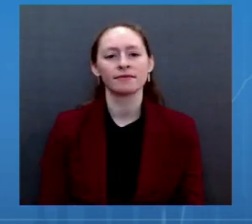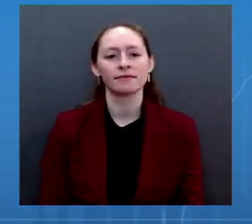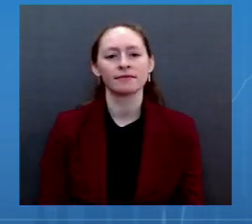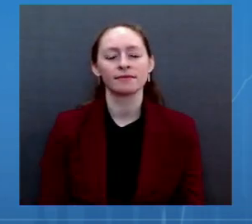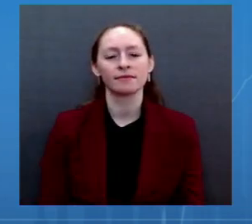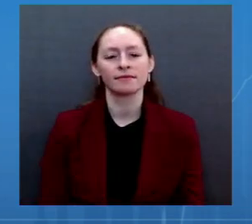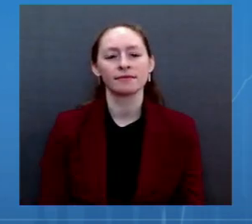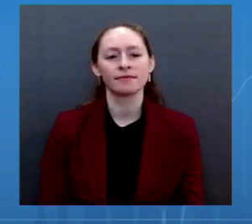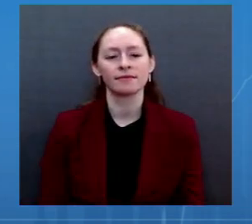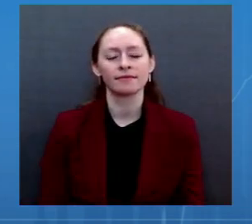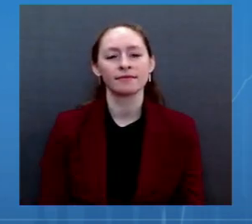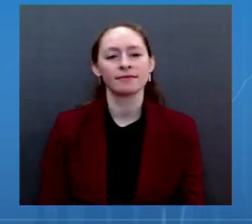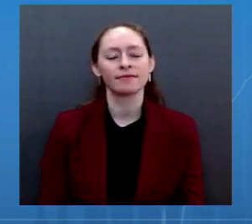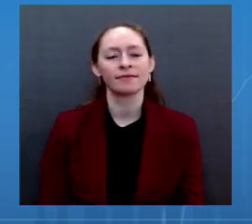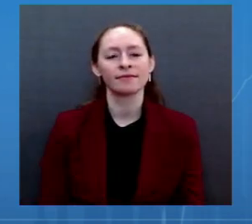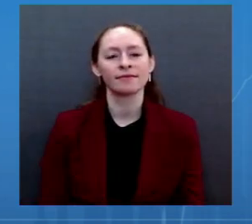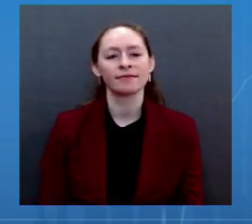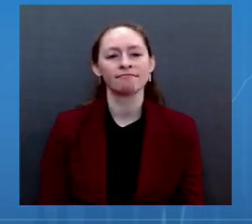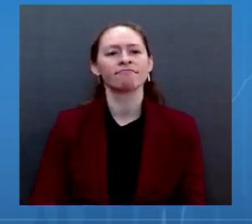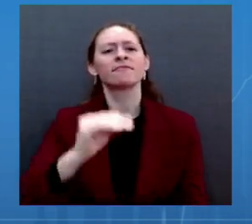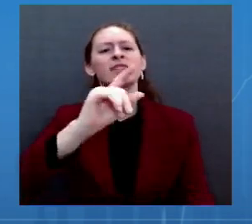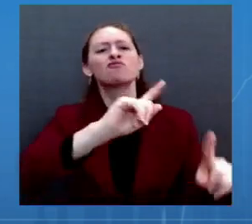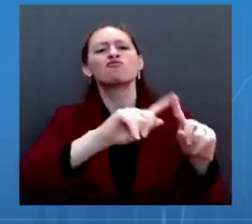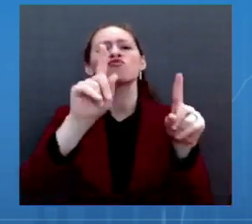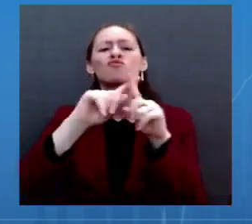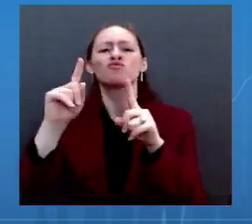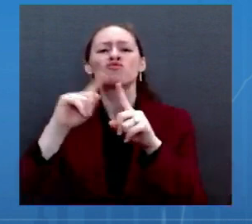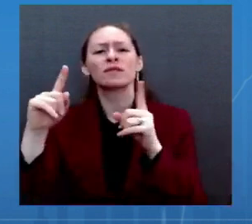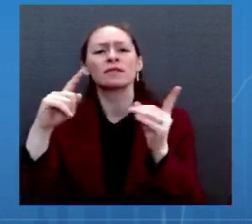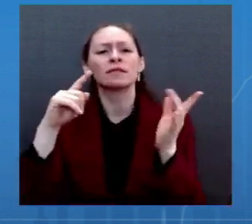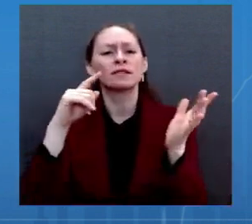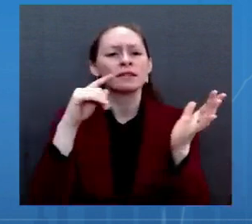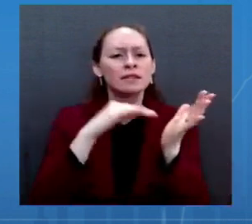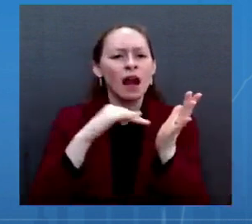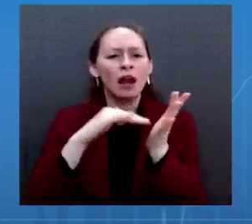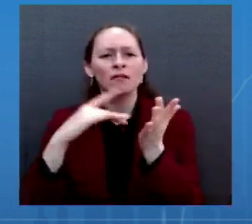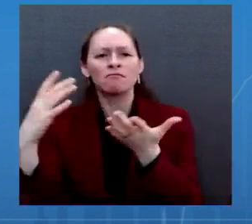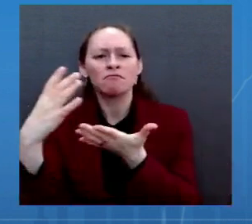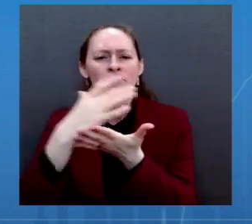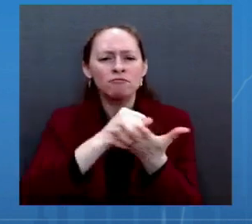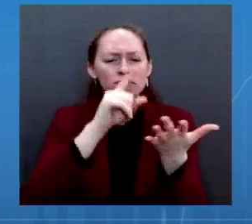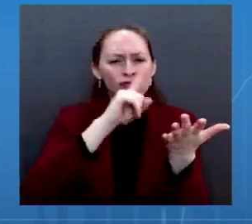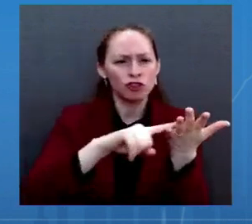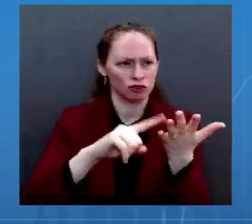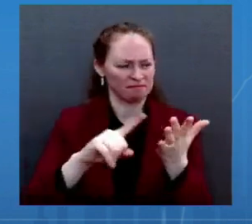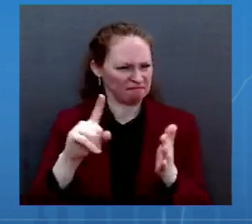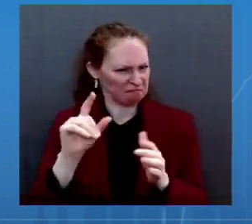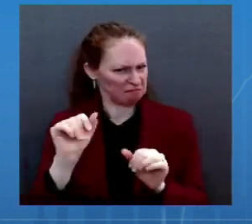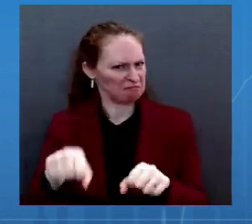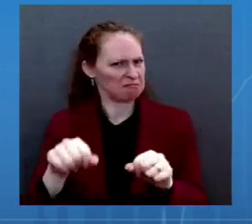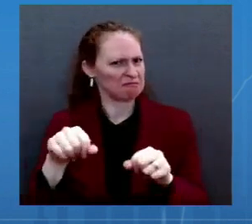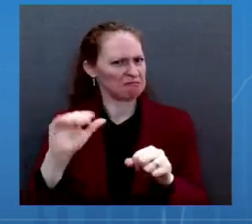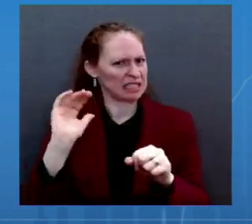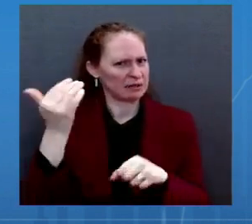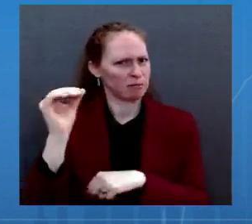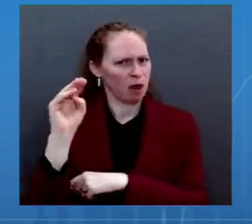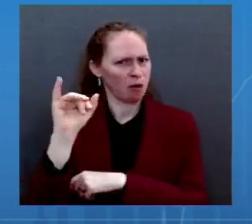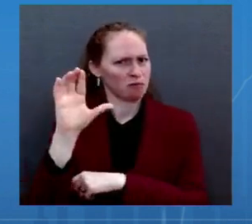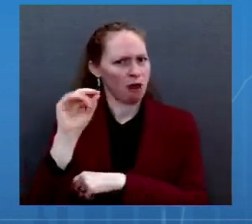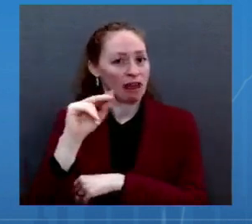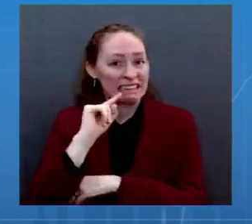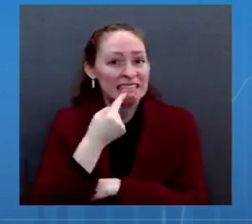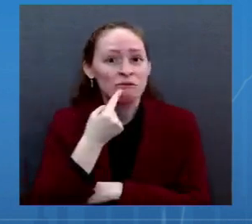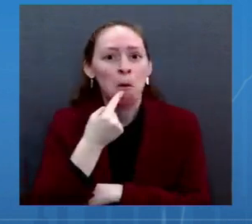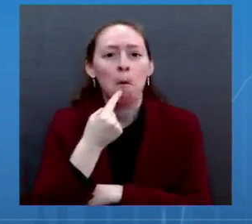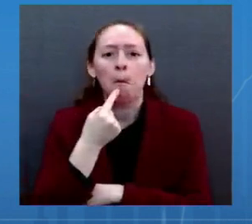do need more definitive assessment of severity with longer-term follow-up here